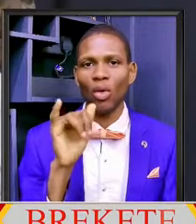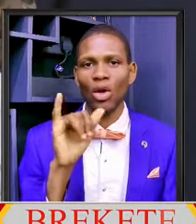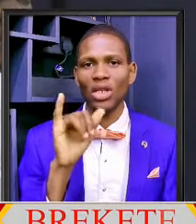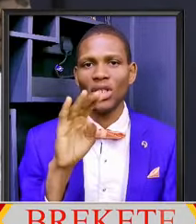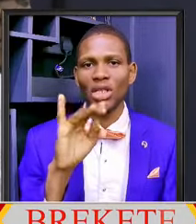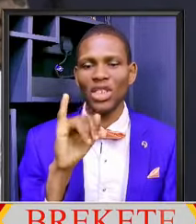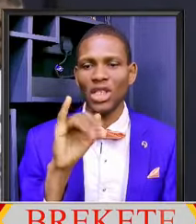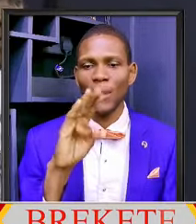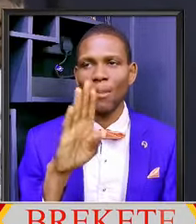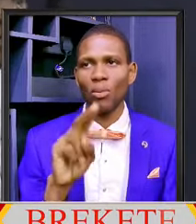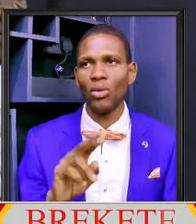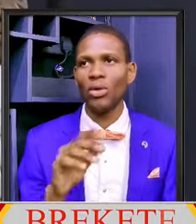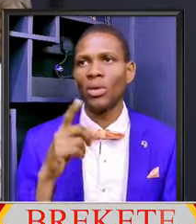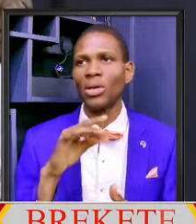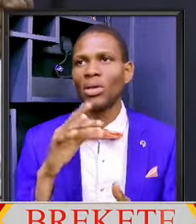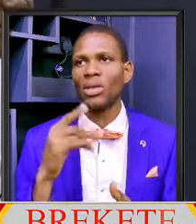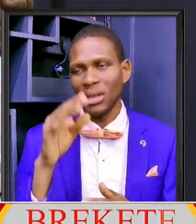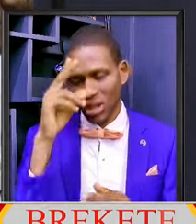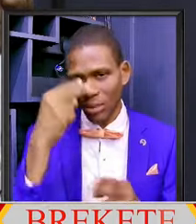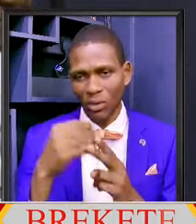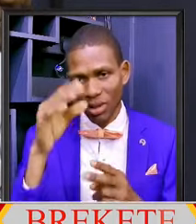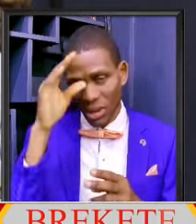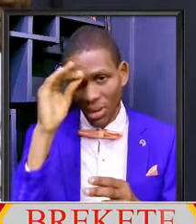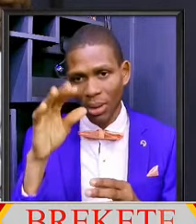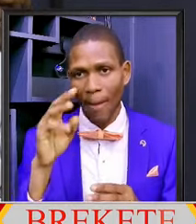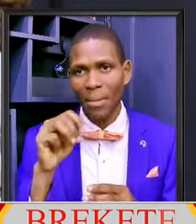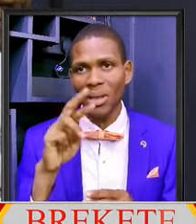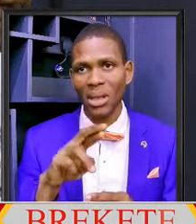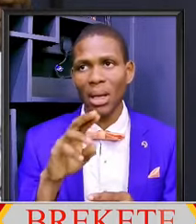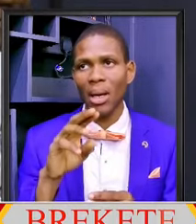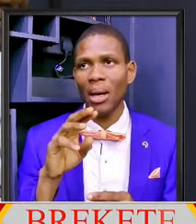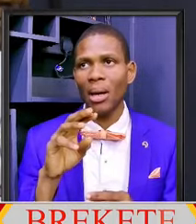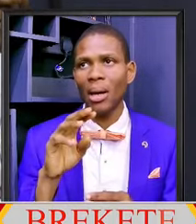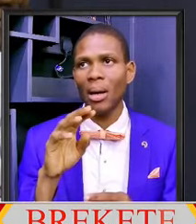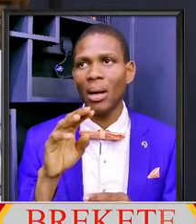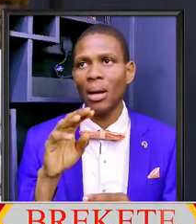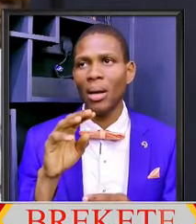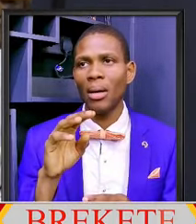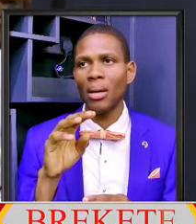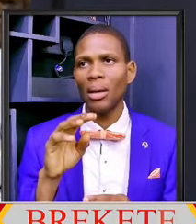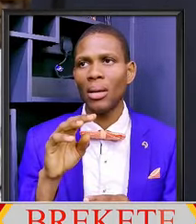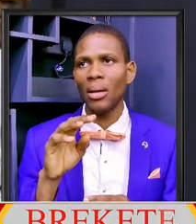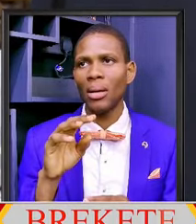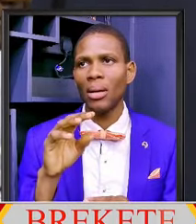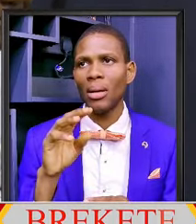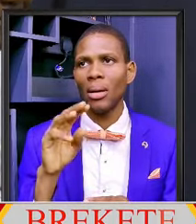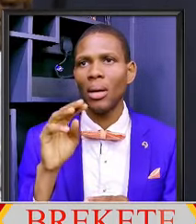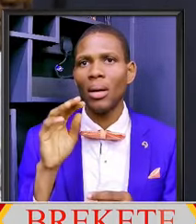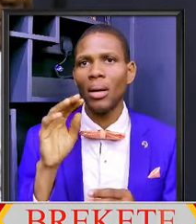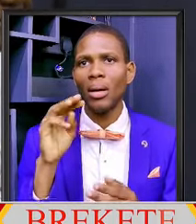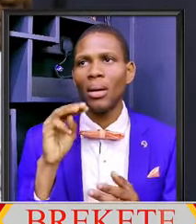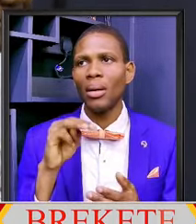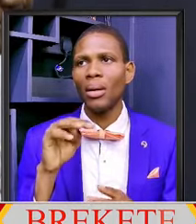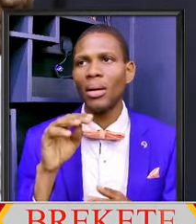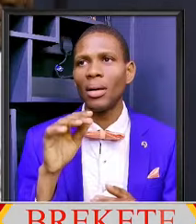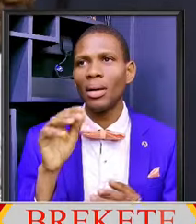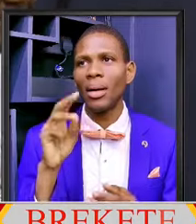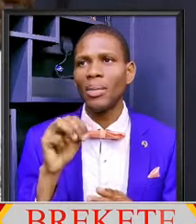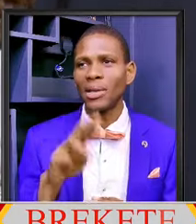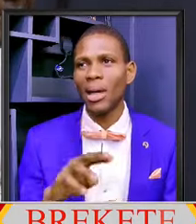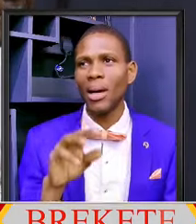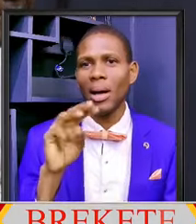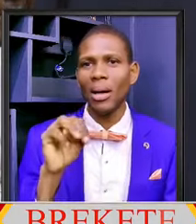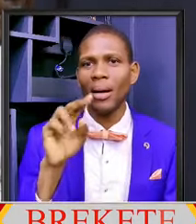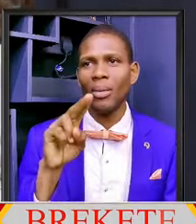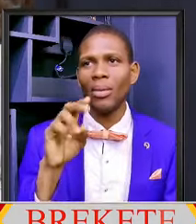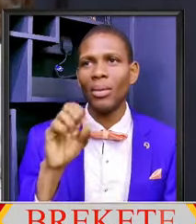Thank you. Thank you, sir. What can be the name of this man? Mr. Muslim. That is his name. Muslim? Yes. The name